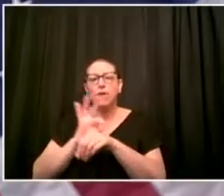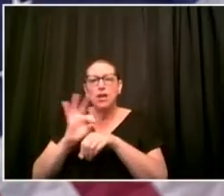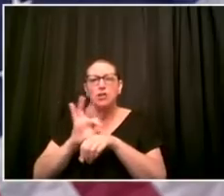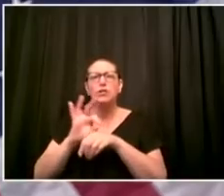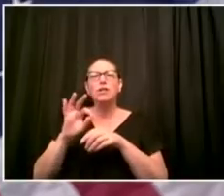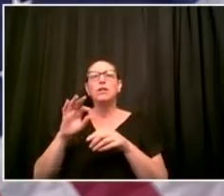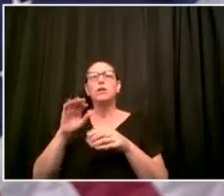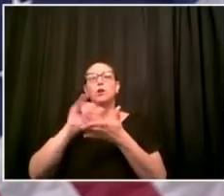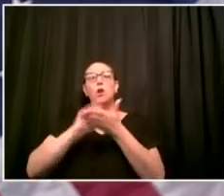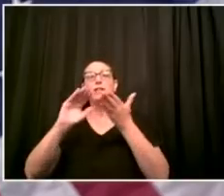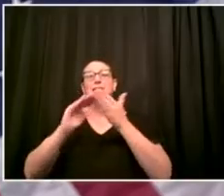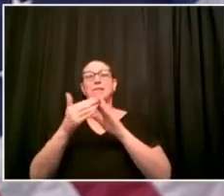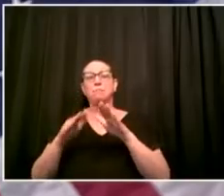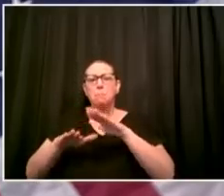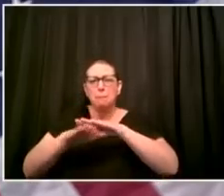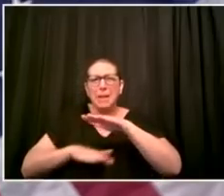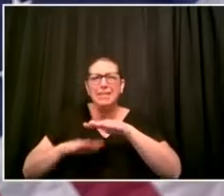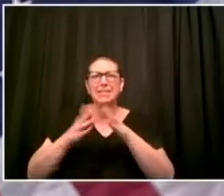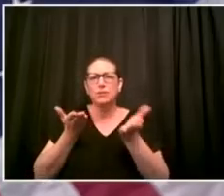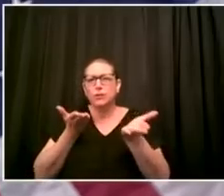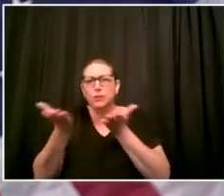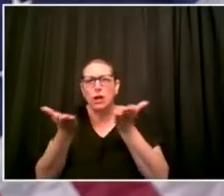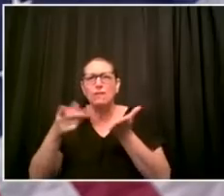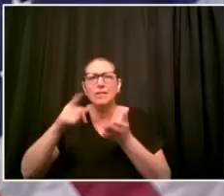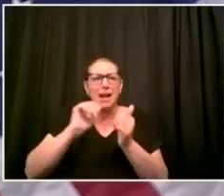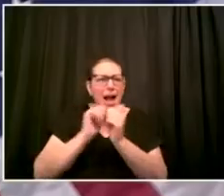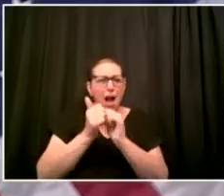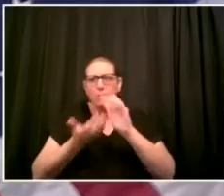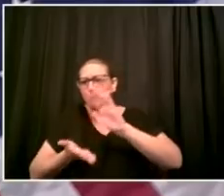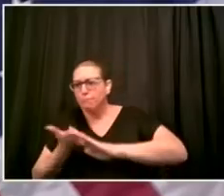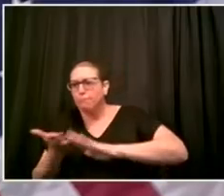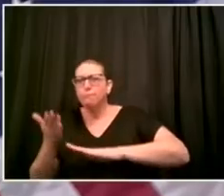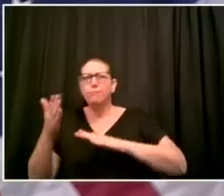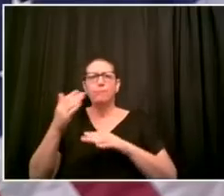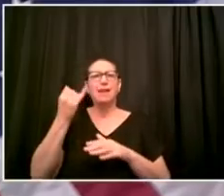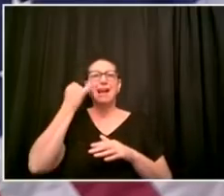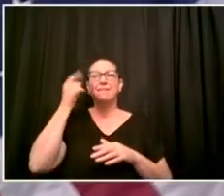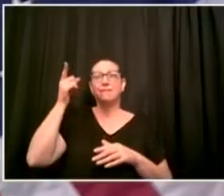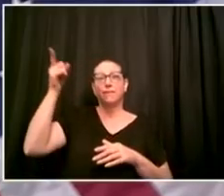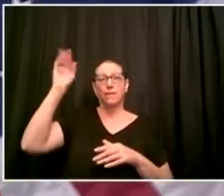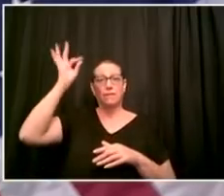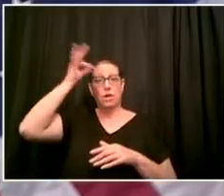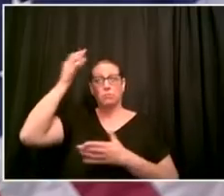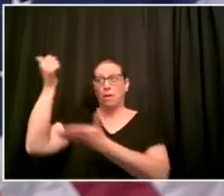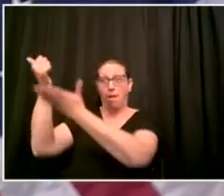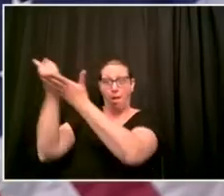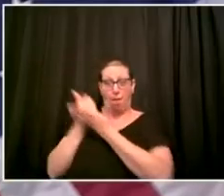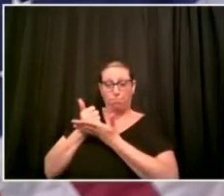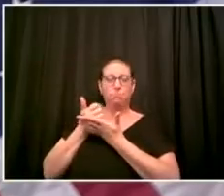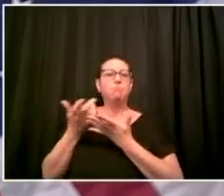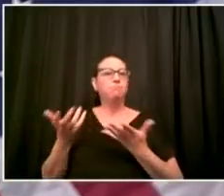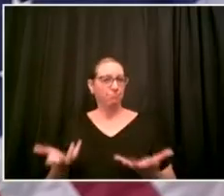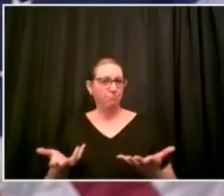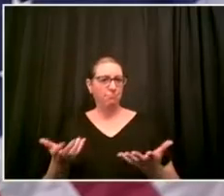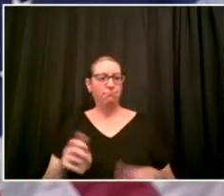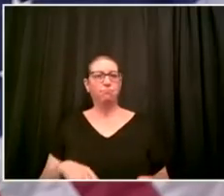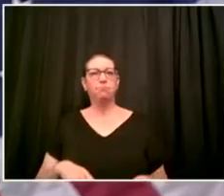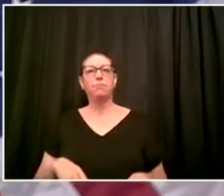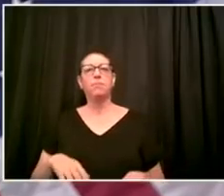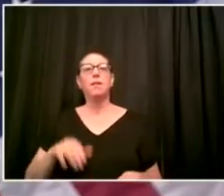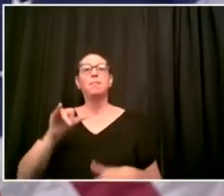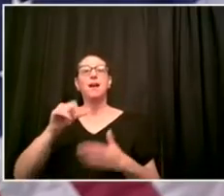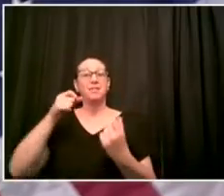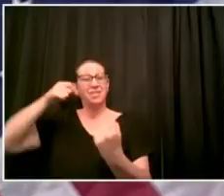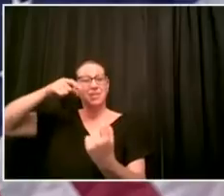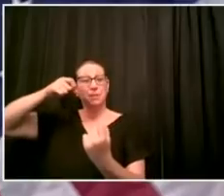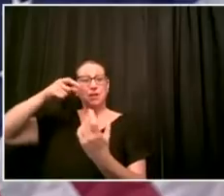really substantial stimulus program from Washington. And we don't know when that's going to be right now.